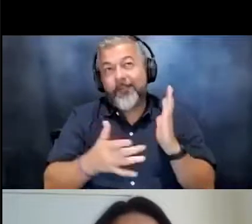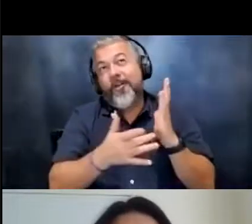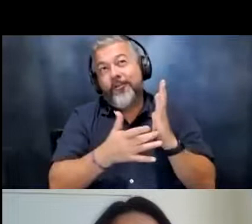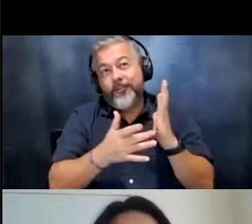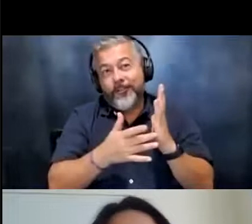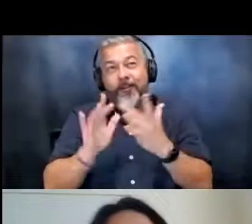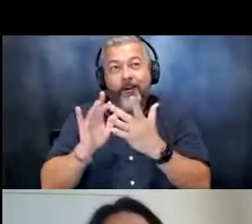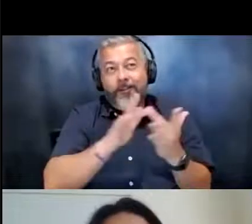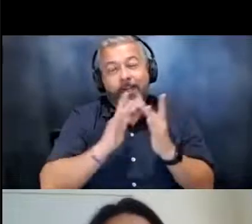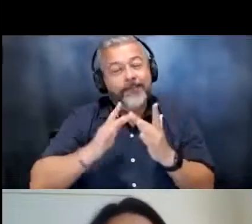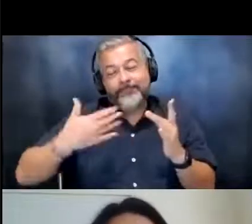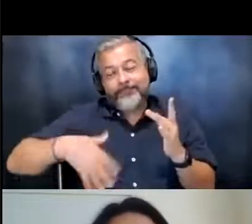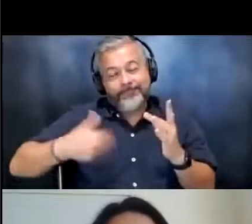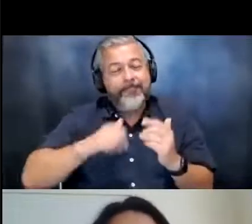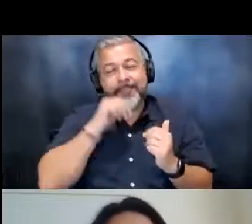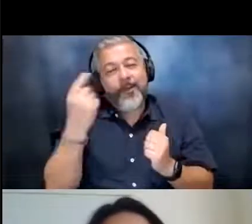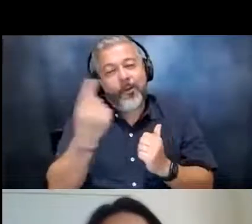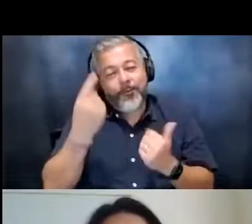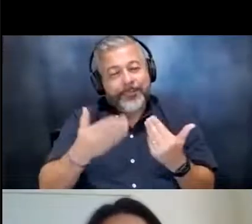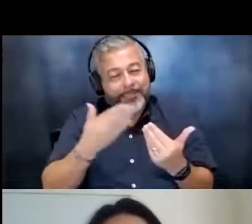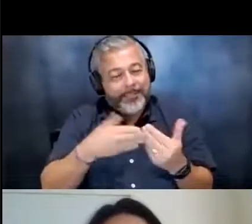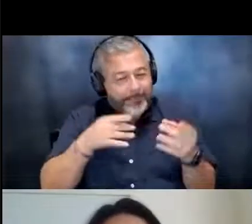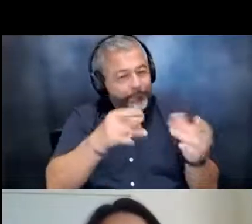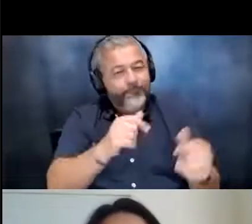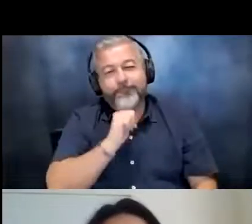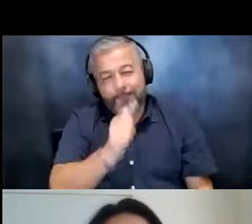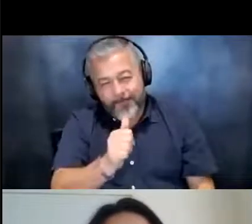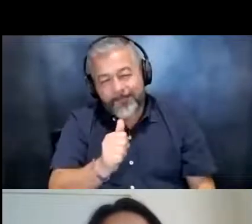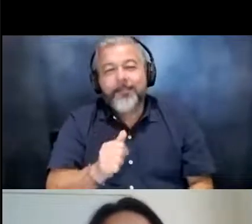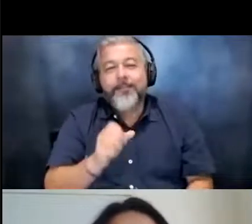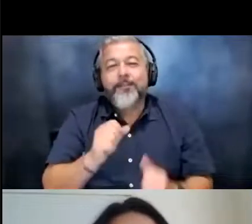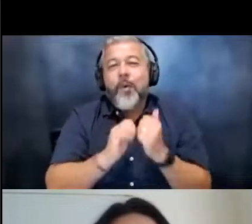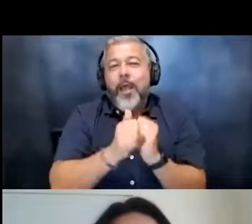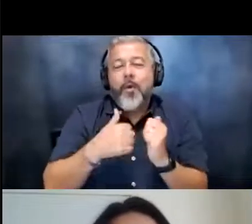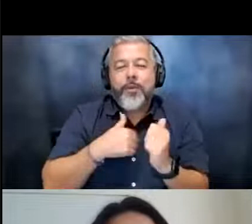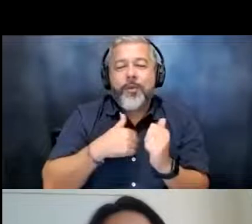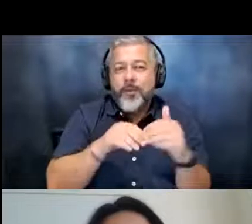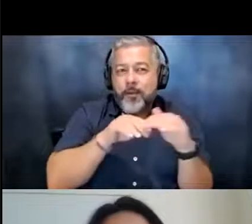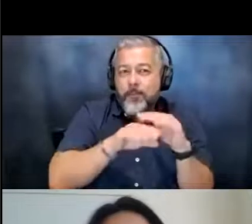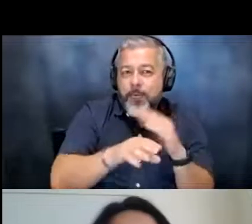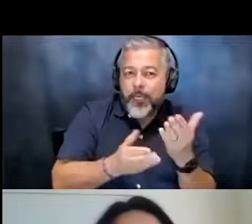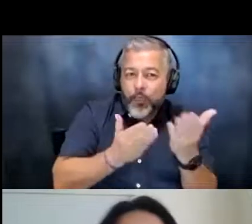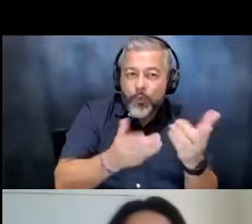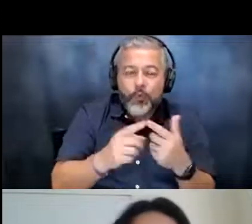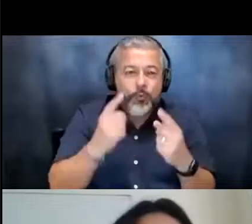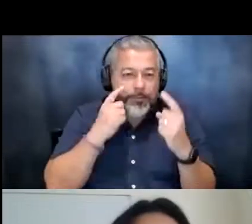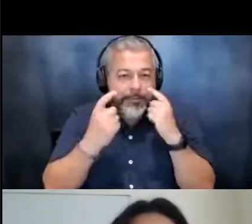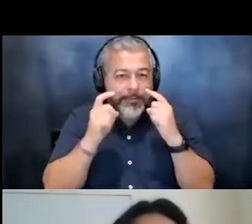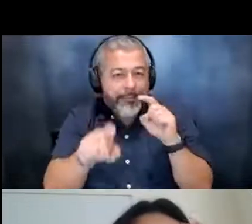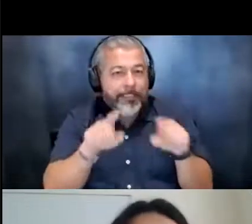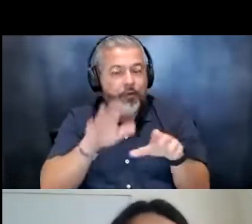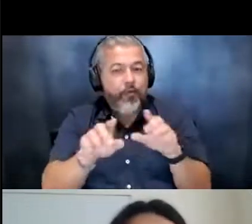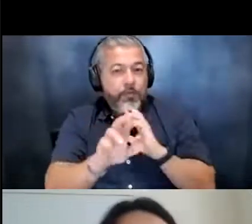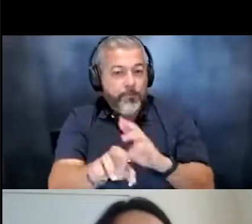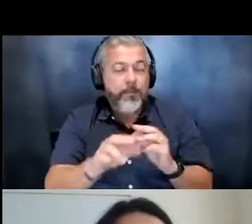very difficult. So however we can accommodate you in being able to see your responses, we will do as much as we